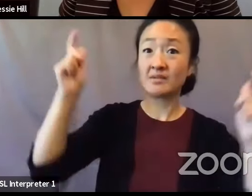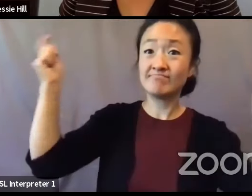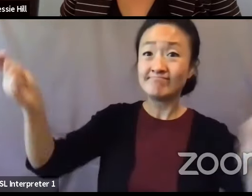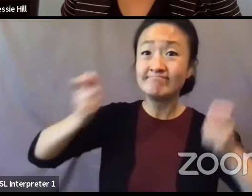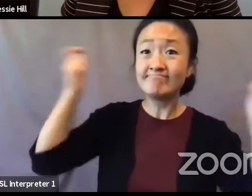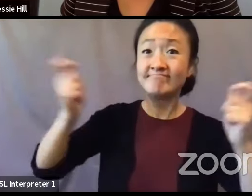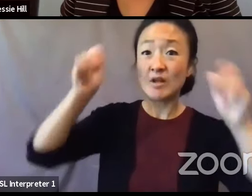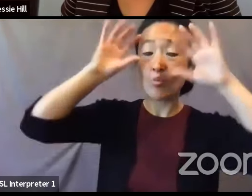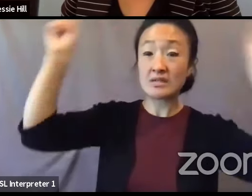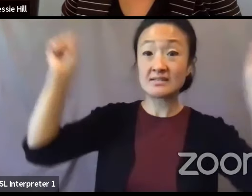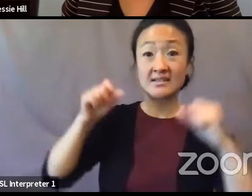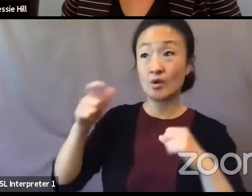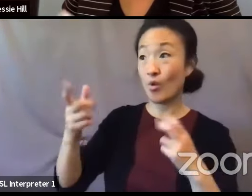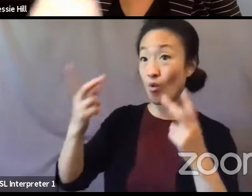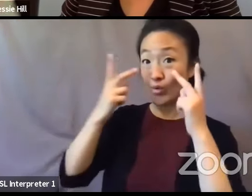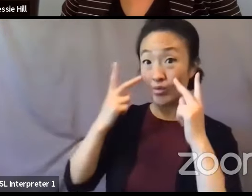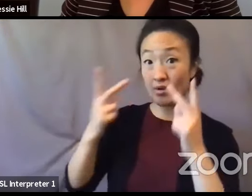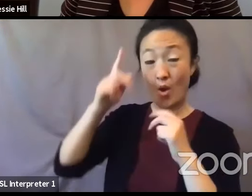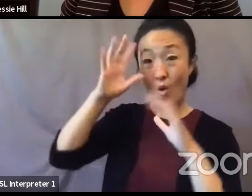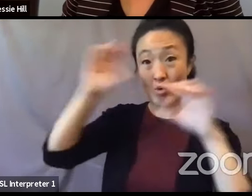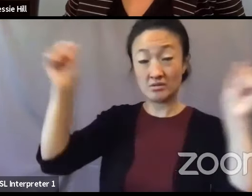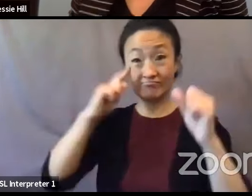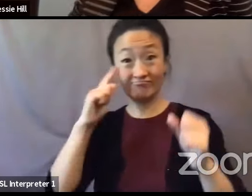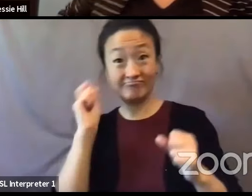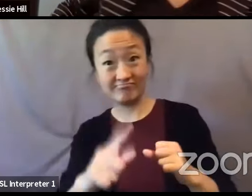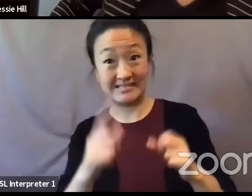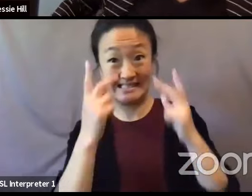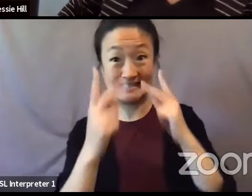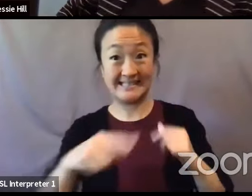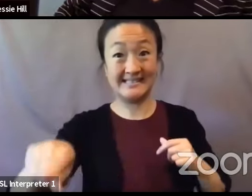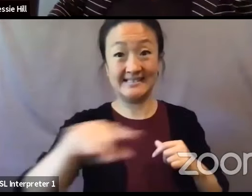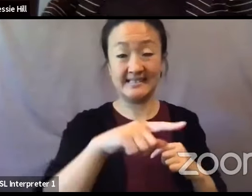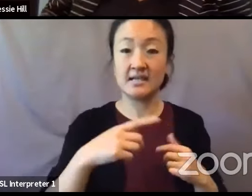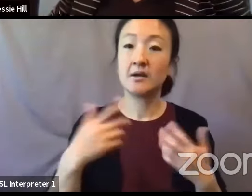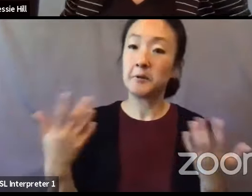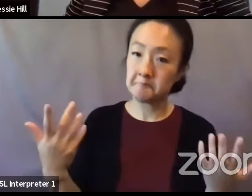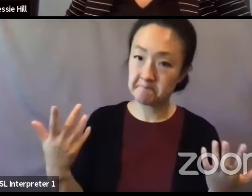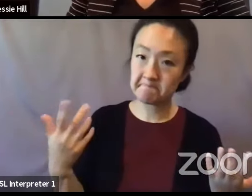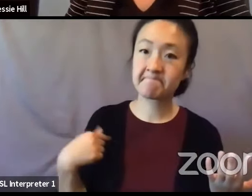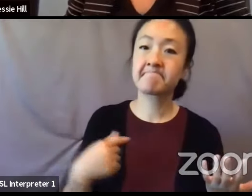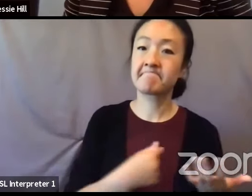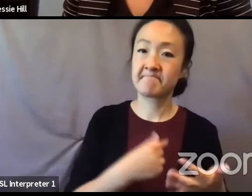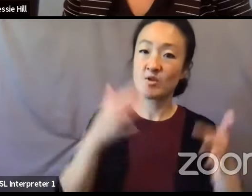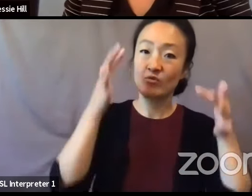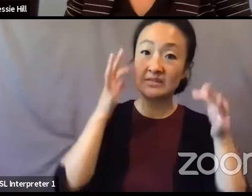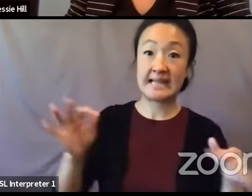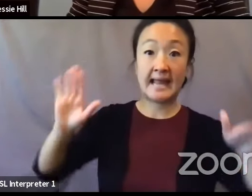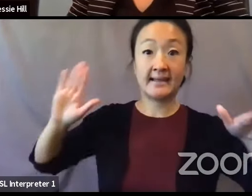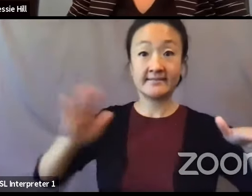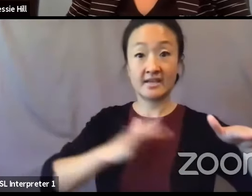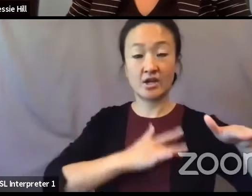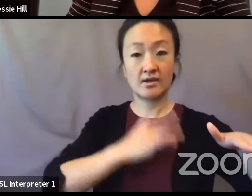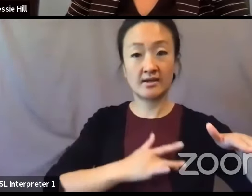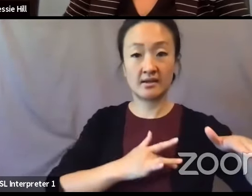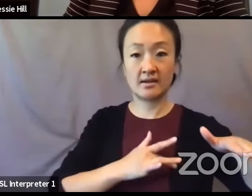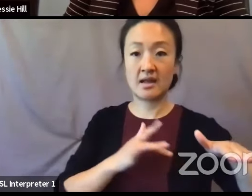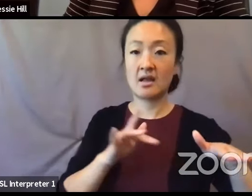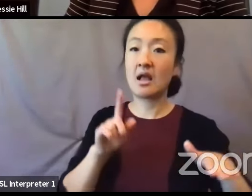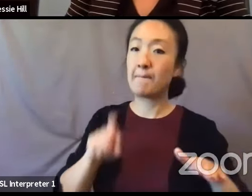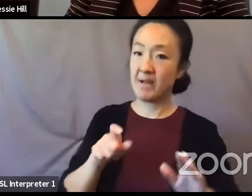the president themselves. But yet we have decided that inauguration is something that has to